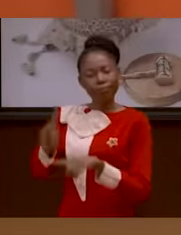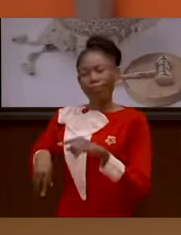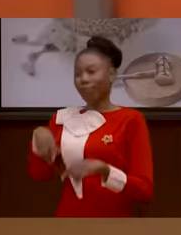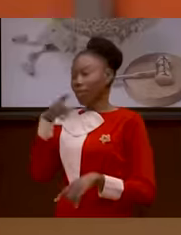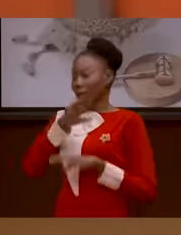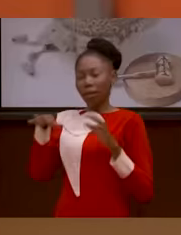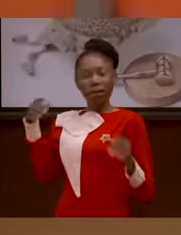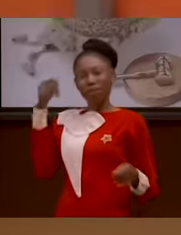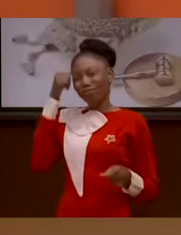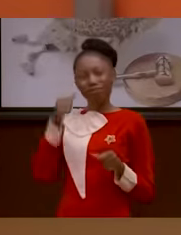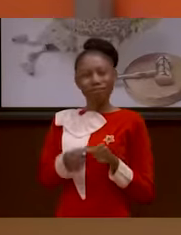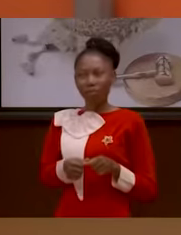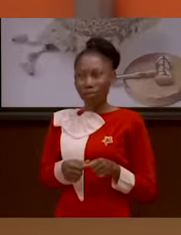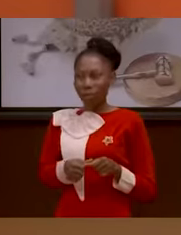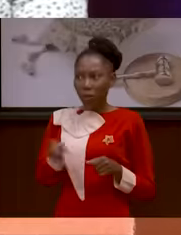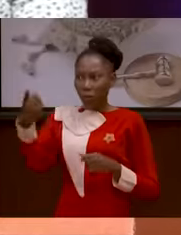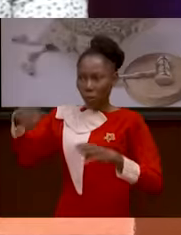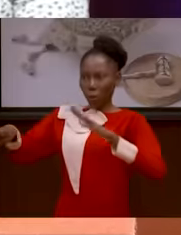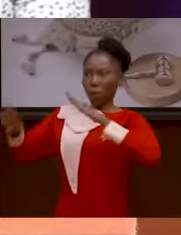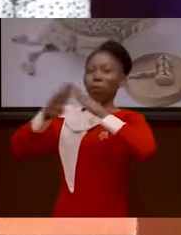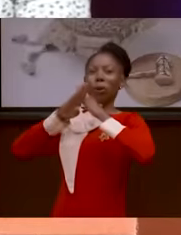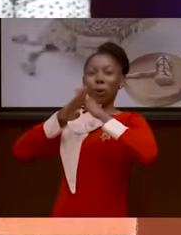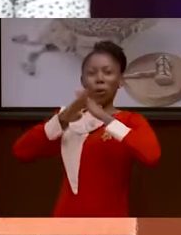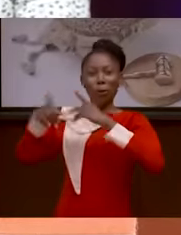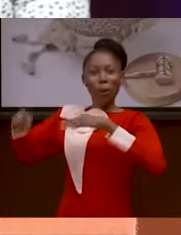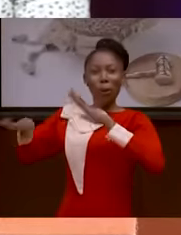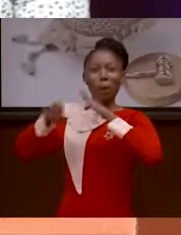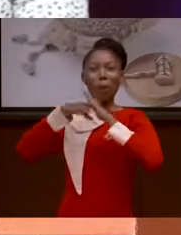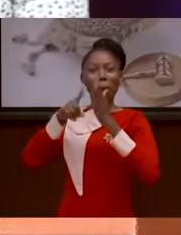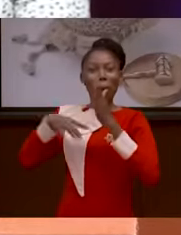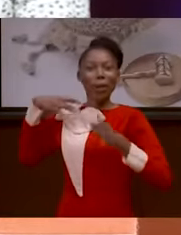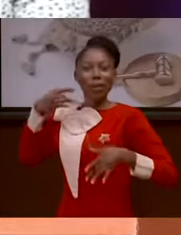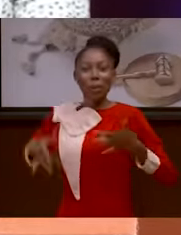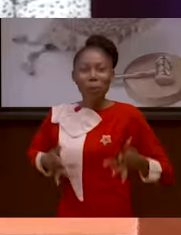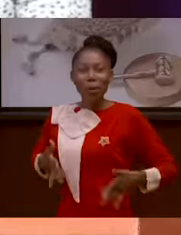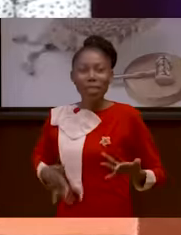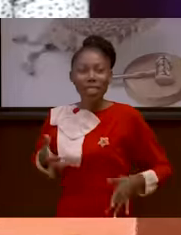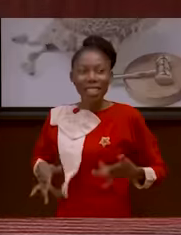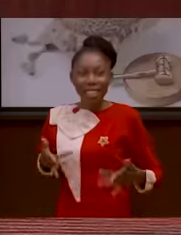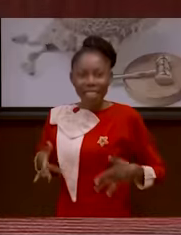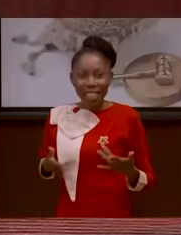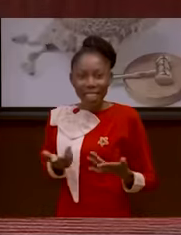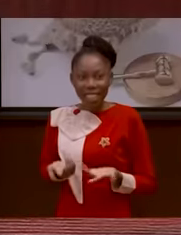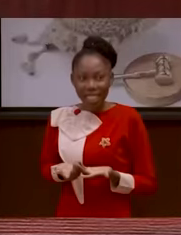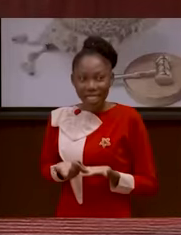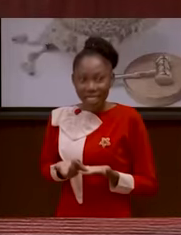you block me on your phone, say, you block each other. She blocked me. I cannot get access to her. And you have children.